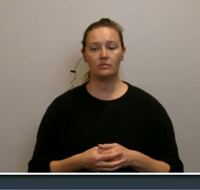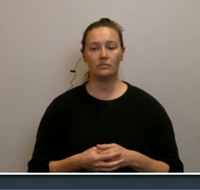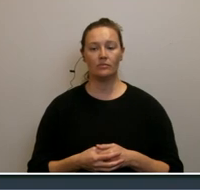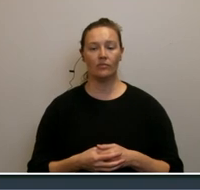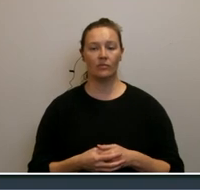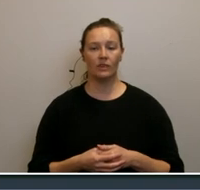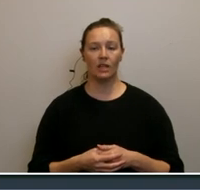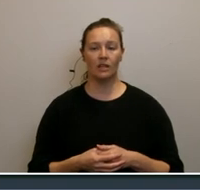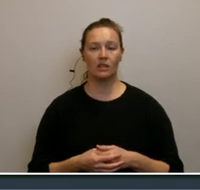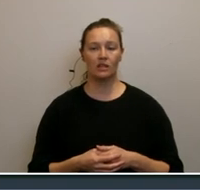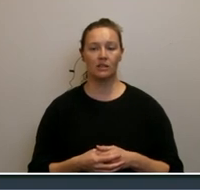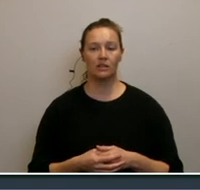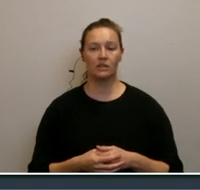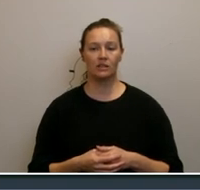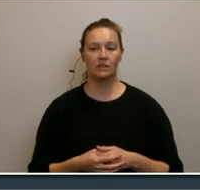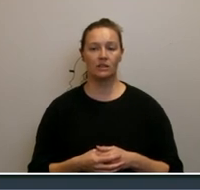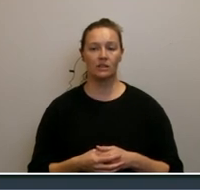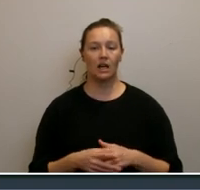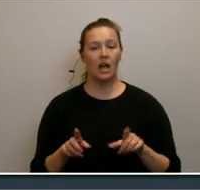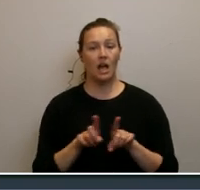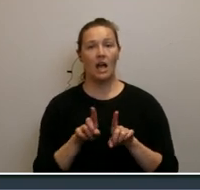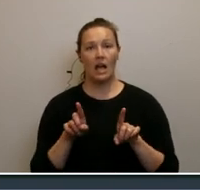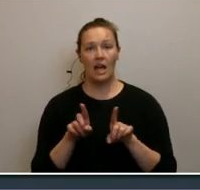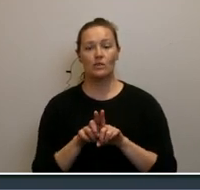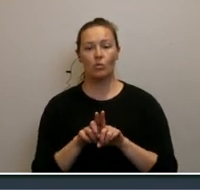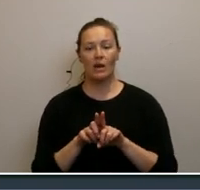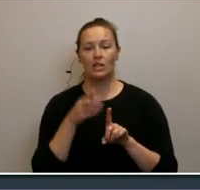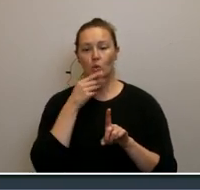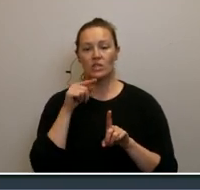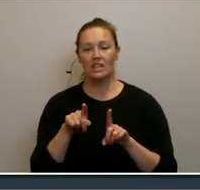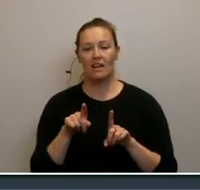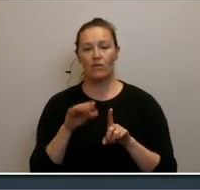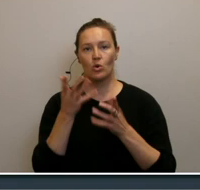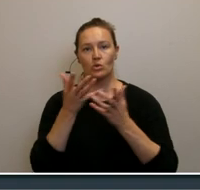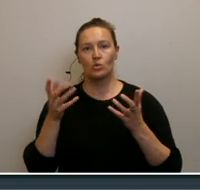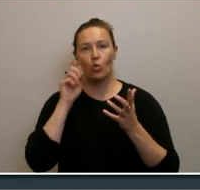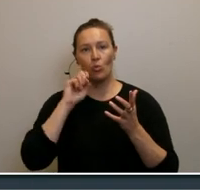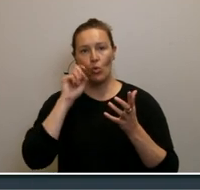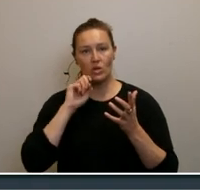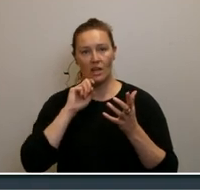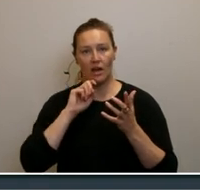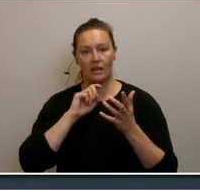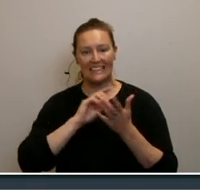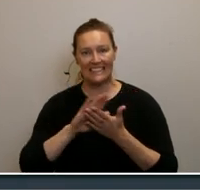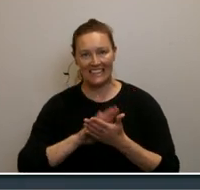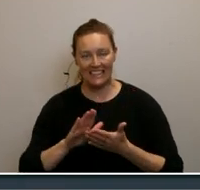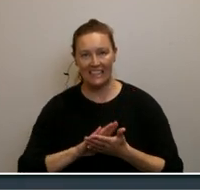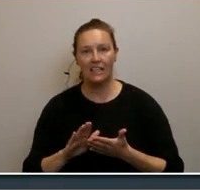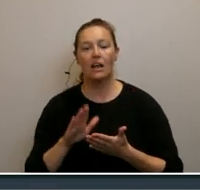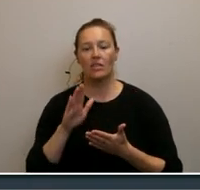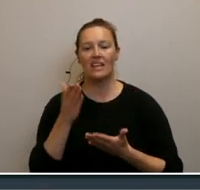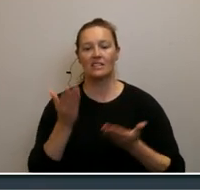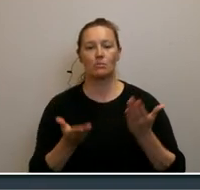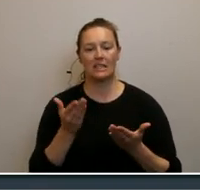also functioning as a final stage of stormwater polishing is dependent on numerous factors specific to